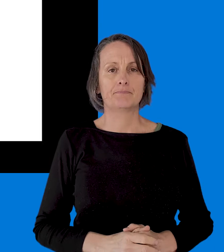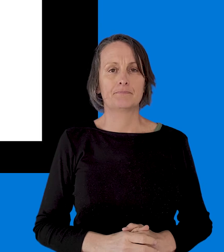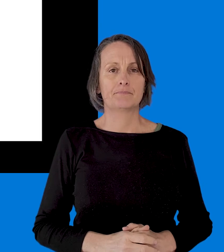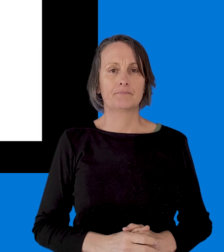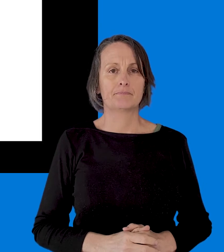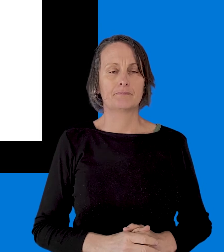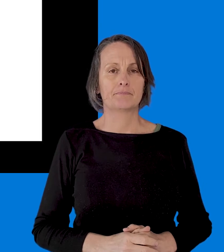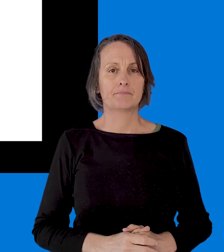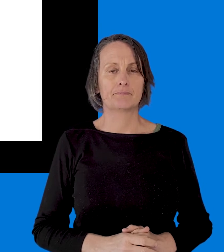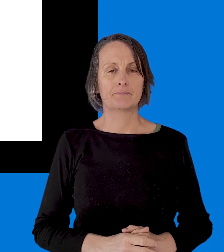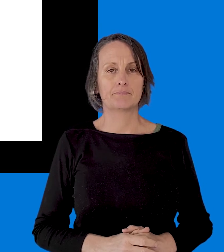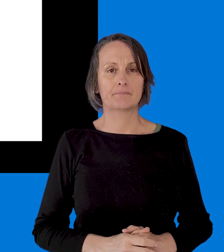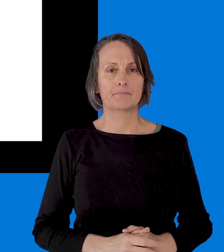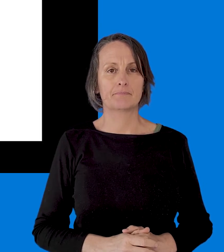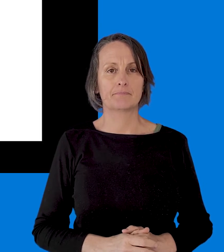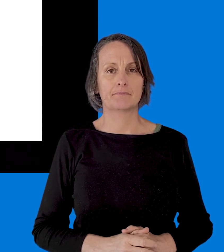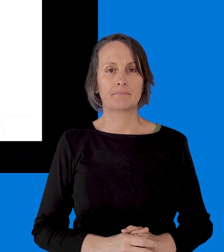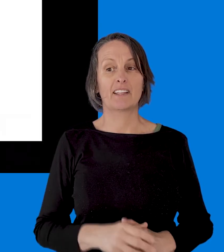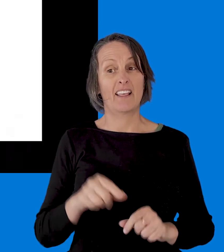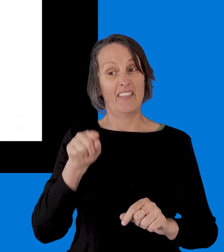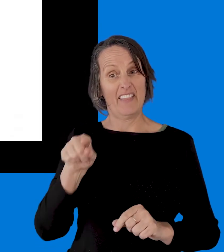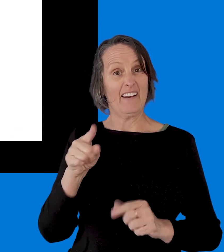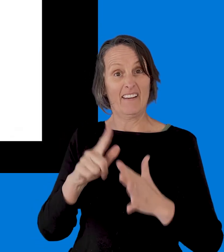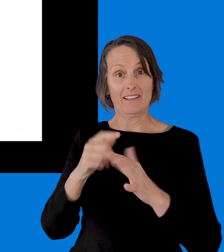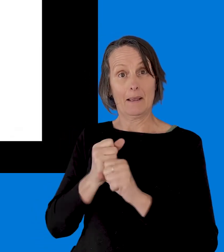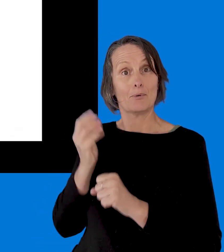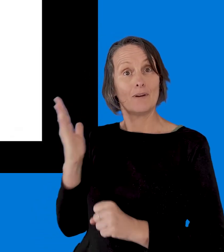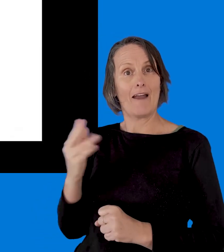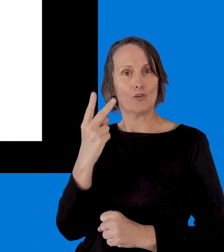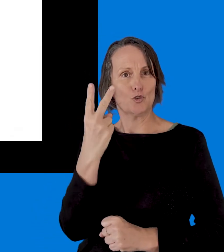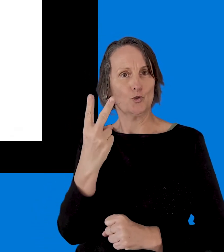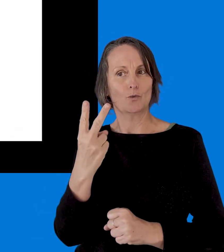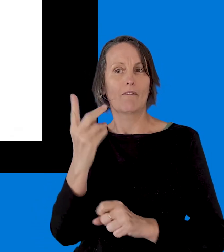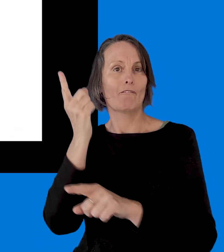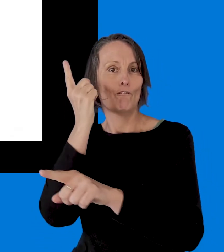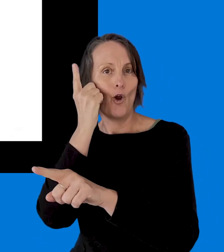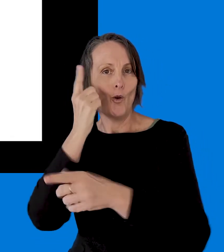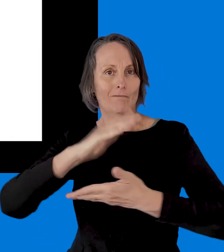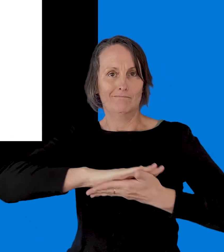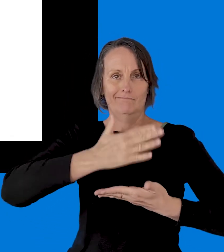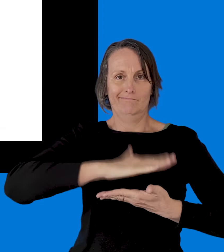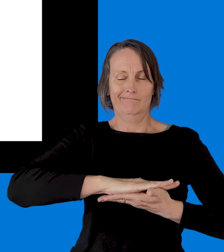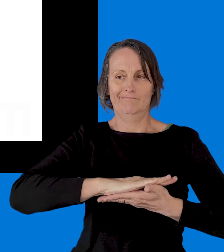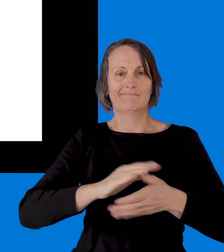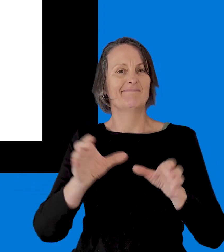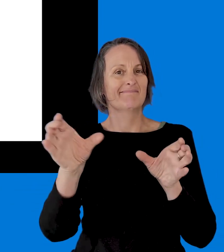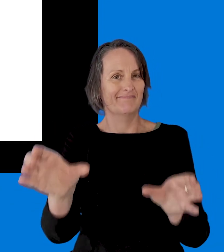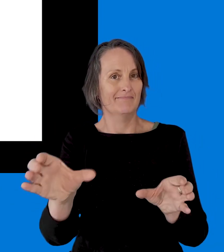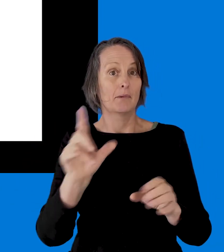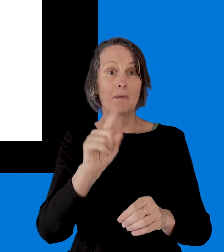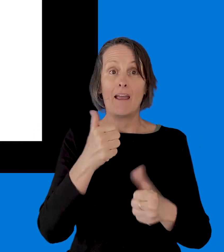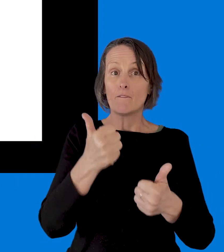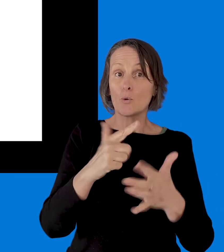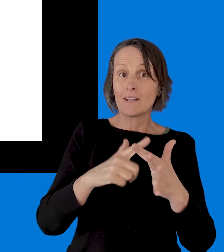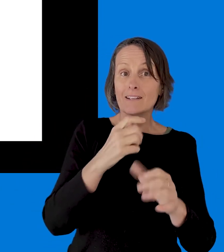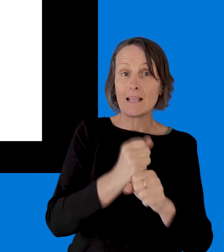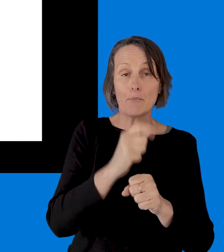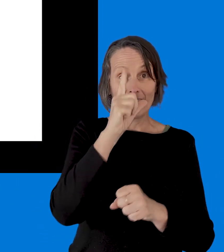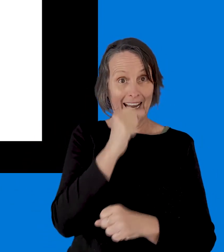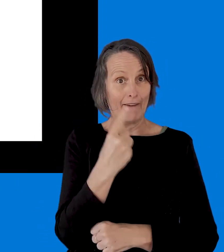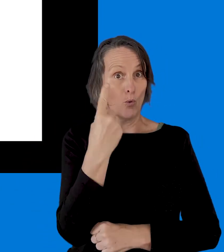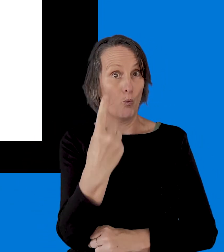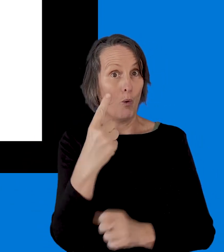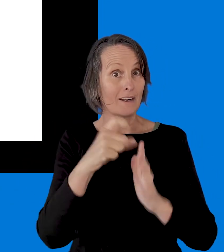here. One basically shows this kind of 2-device setup, but there's also a good demo